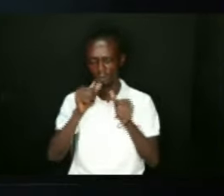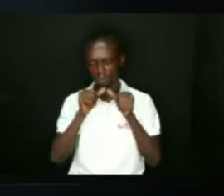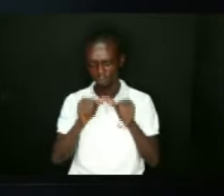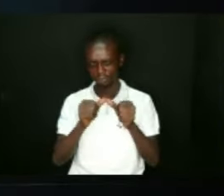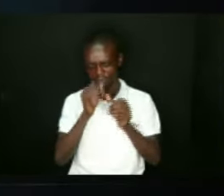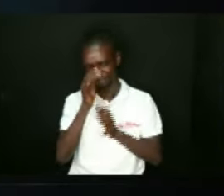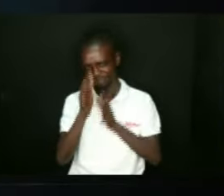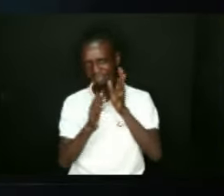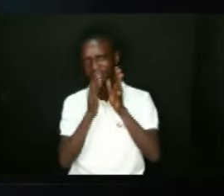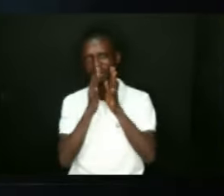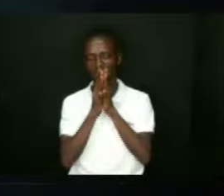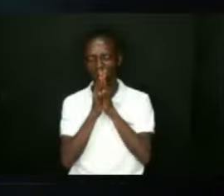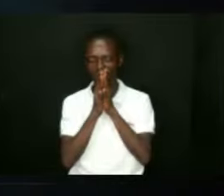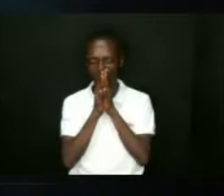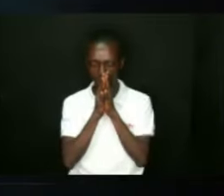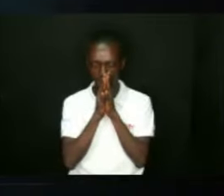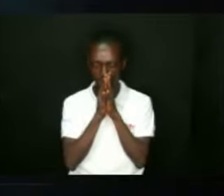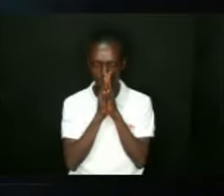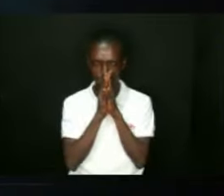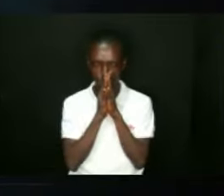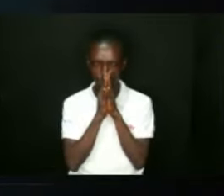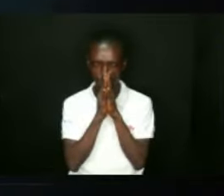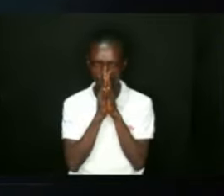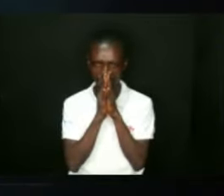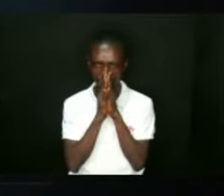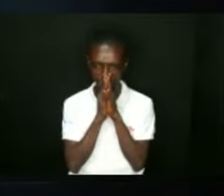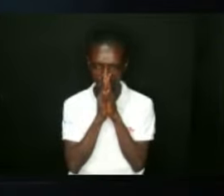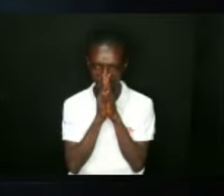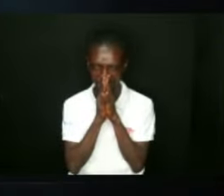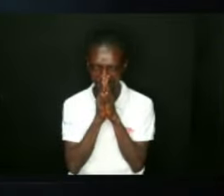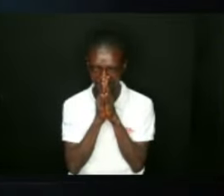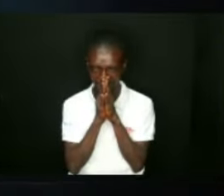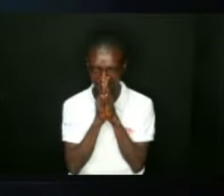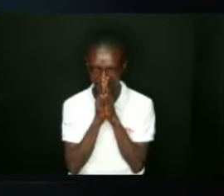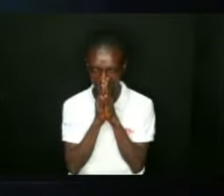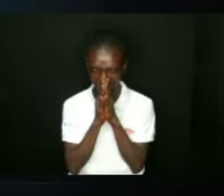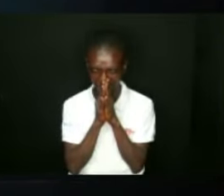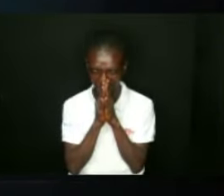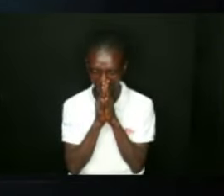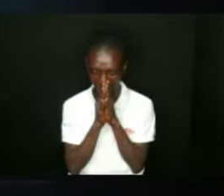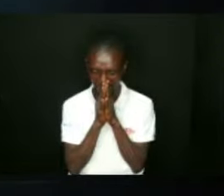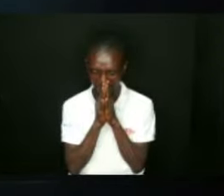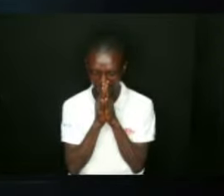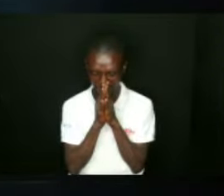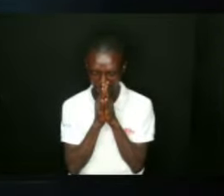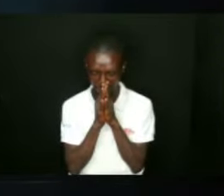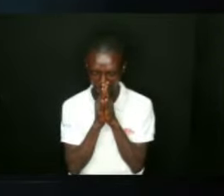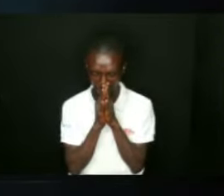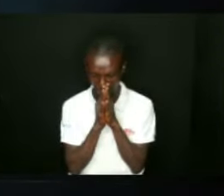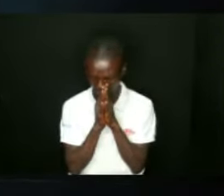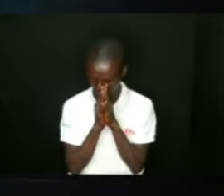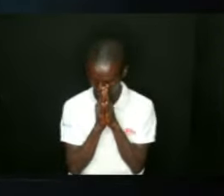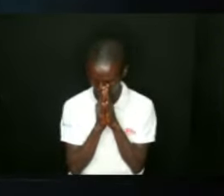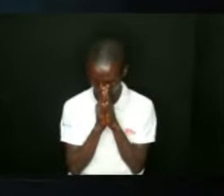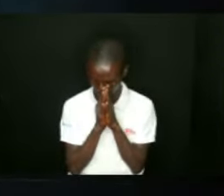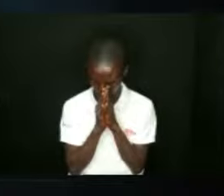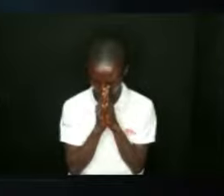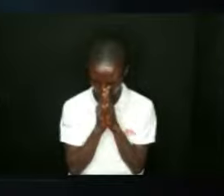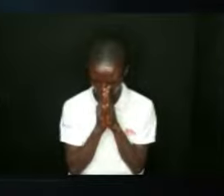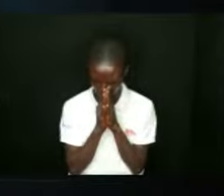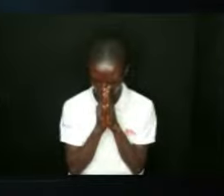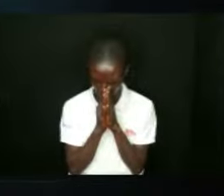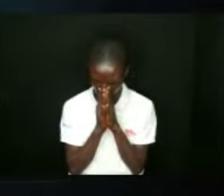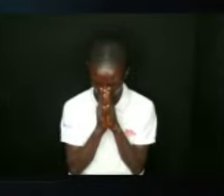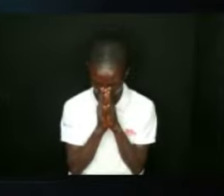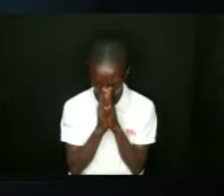Thank you, Father. Thank you, our Lord. Thank you, Jesus. Thank you, Holy Spirit. Thank you, our God and our